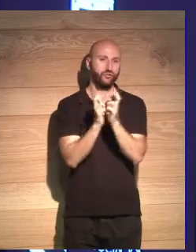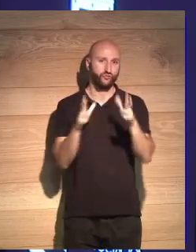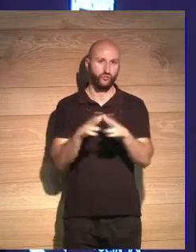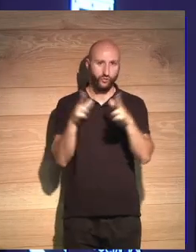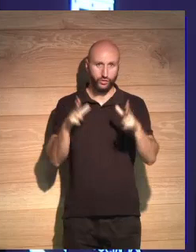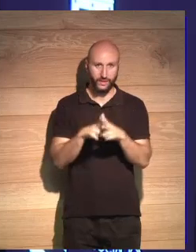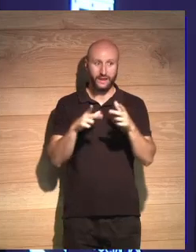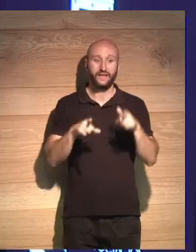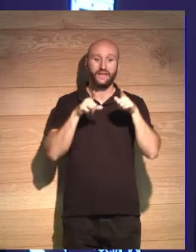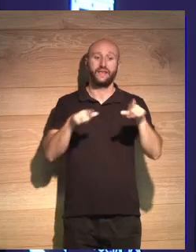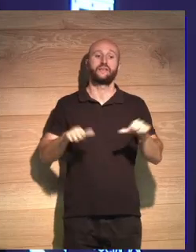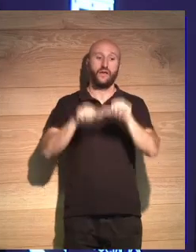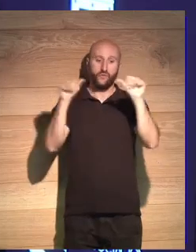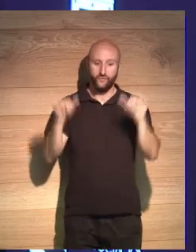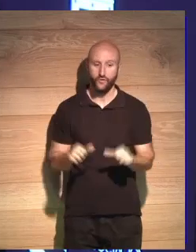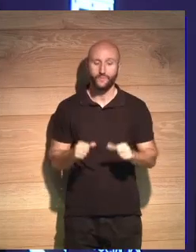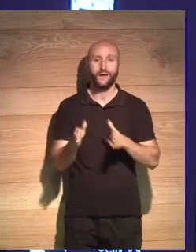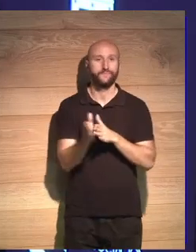about social credit.